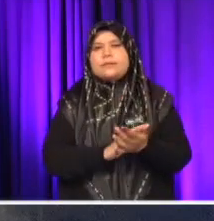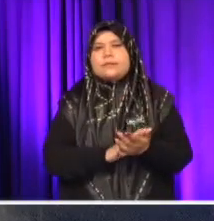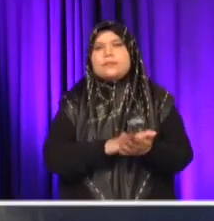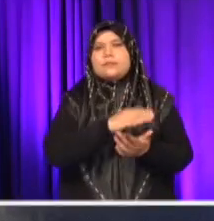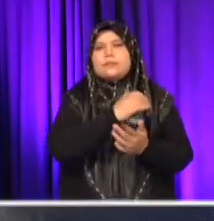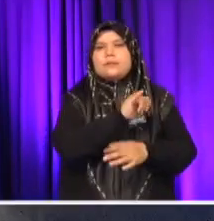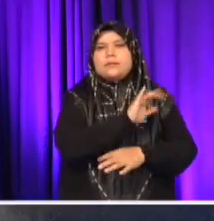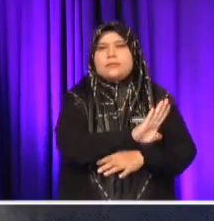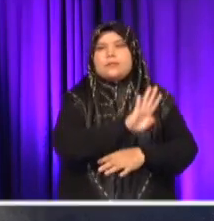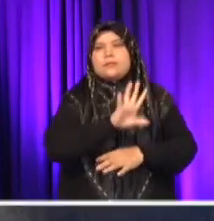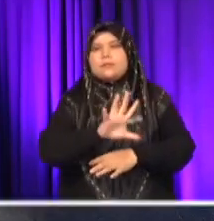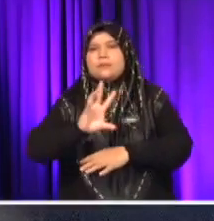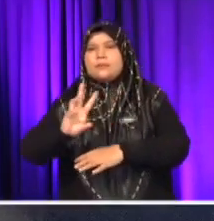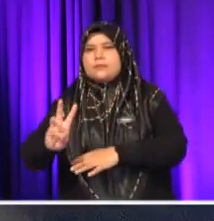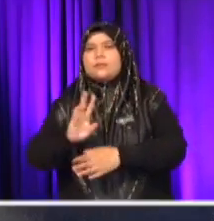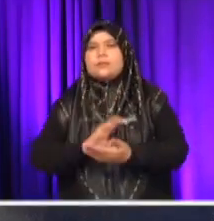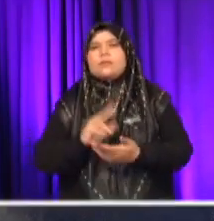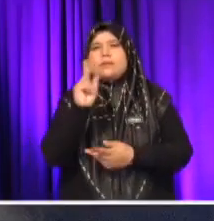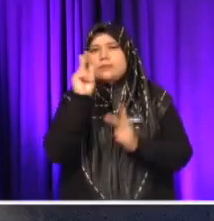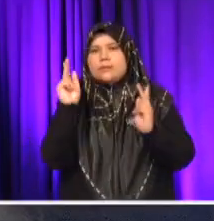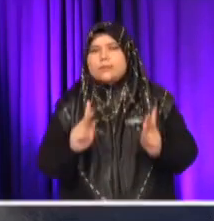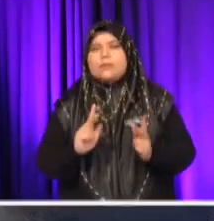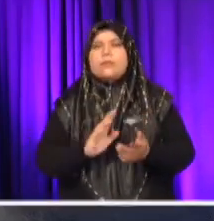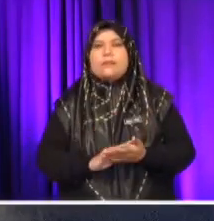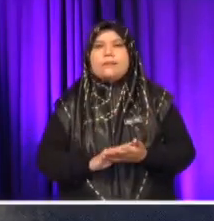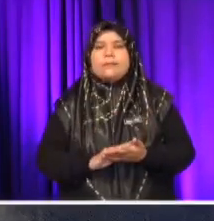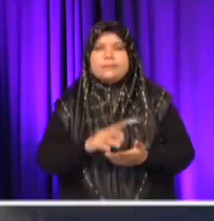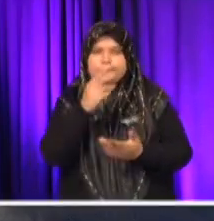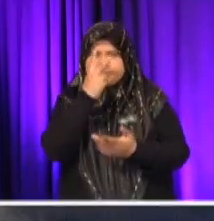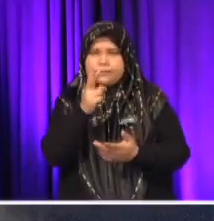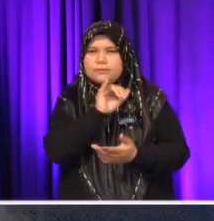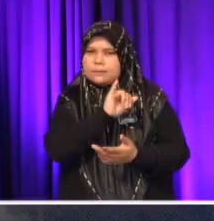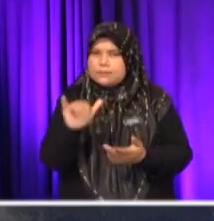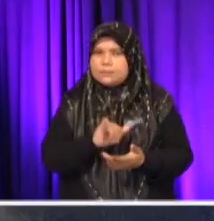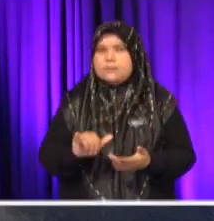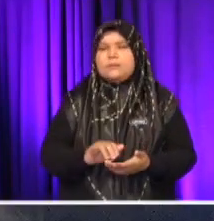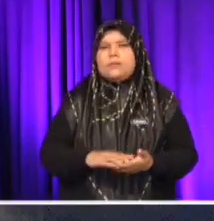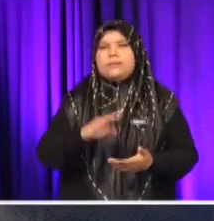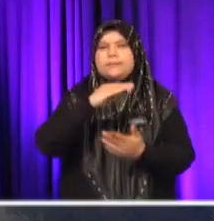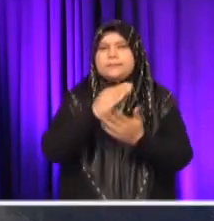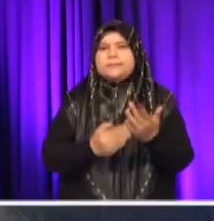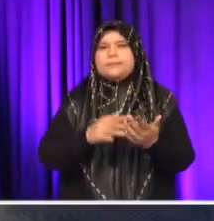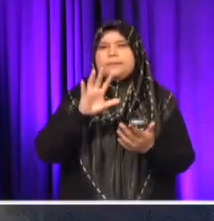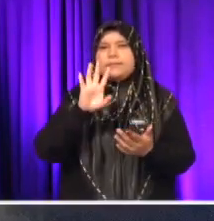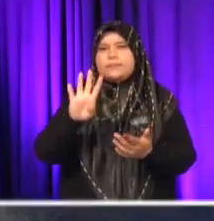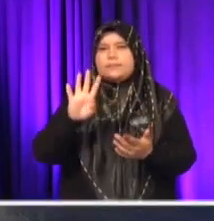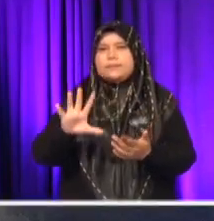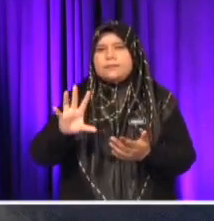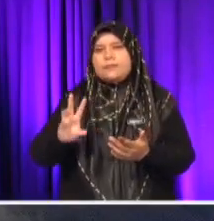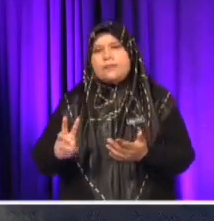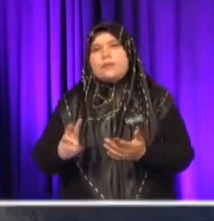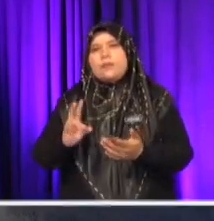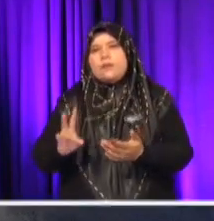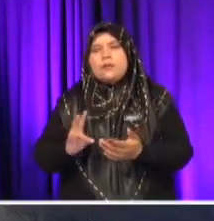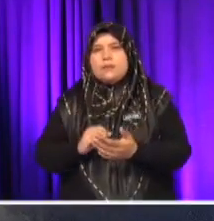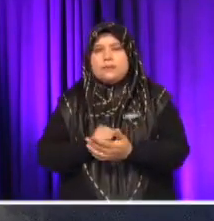Year 5, Year 6 will be tested on. And in this specific Part 5, Part 6, Part 7 is focusing on writing. Correct, So when are